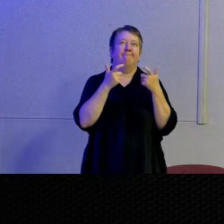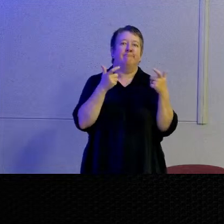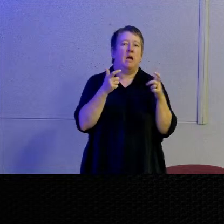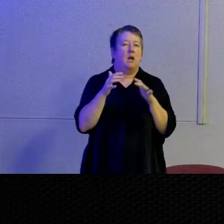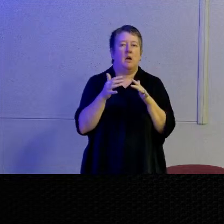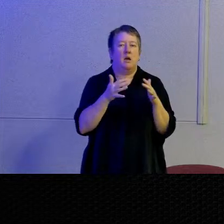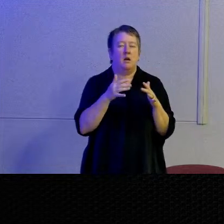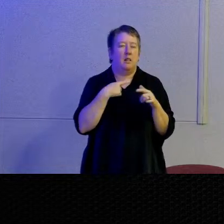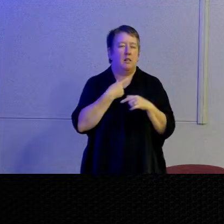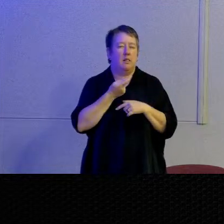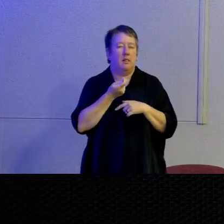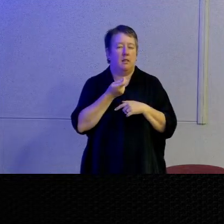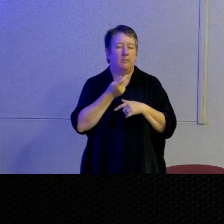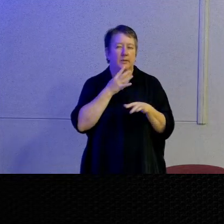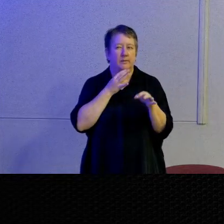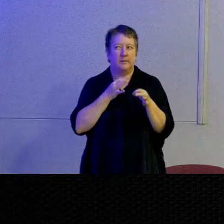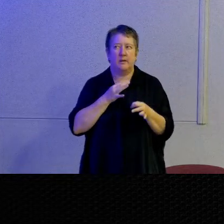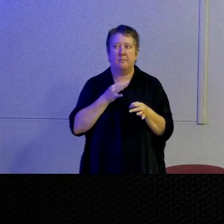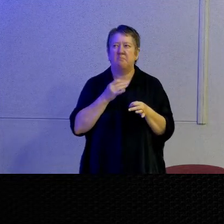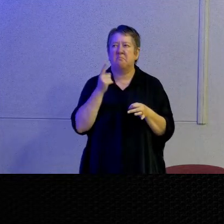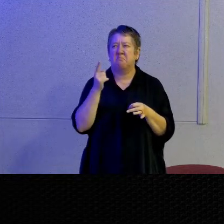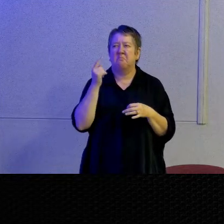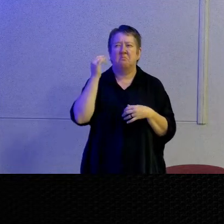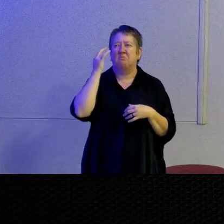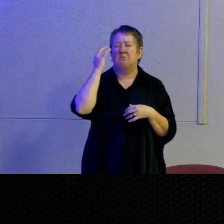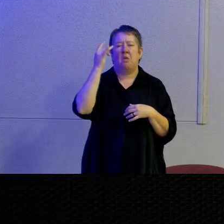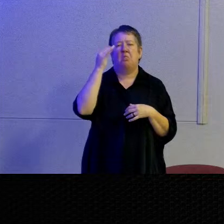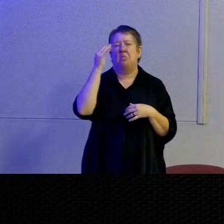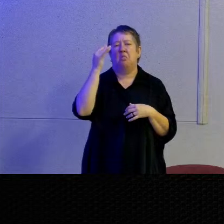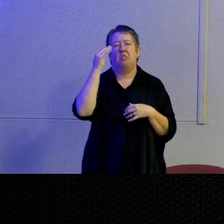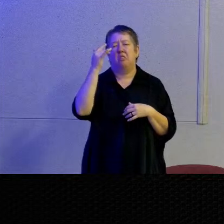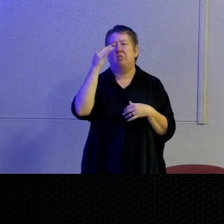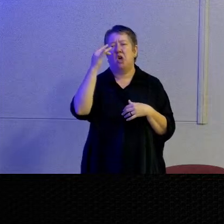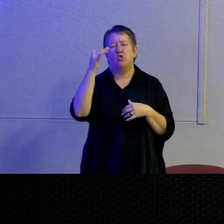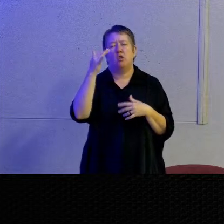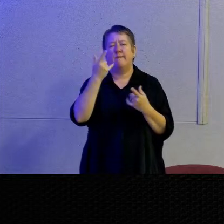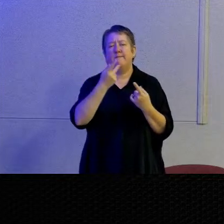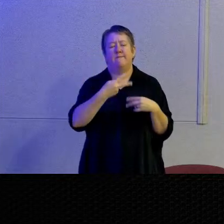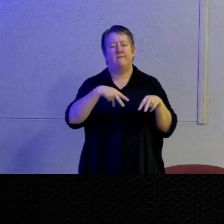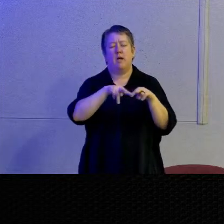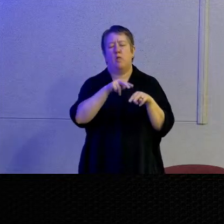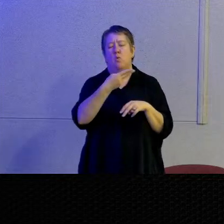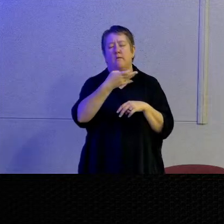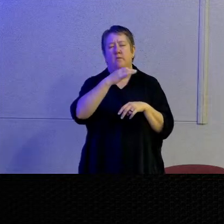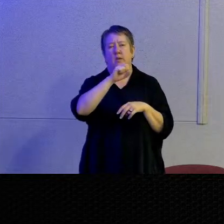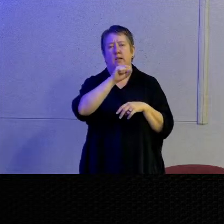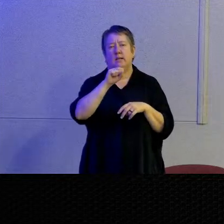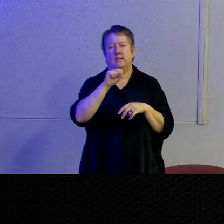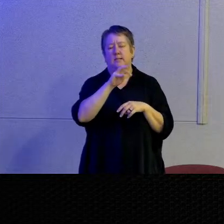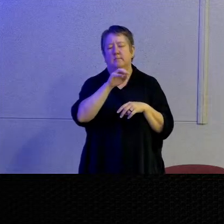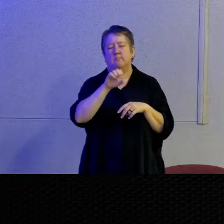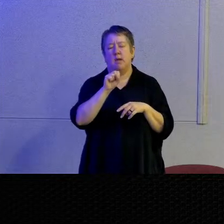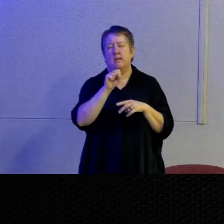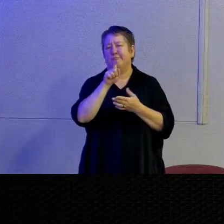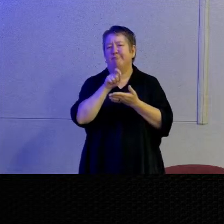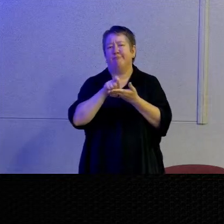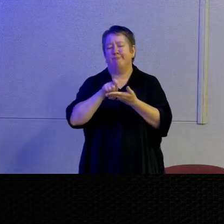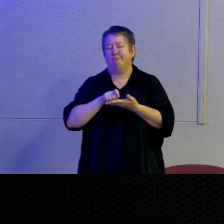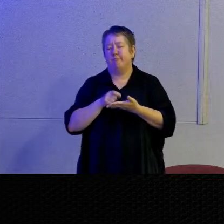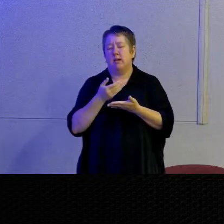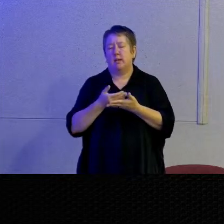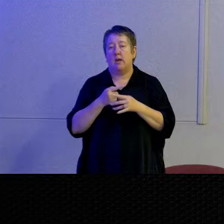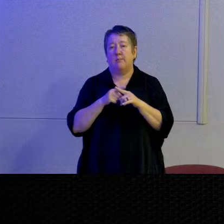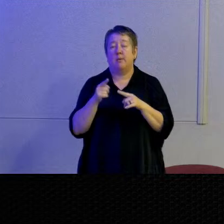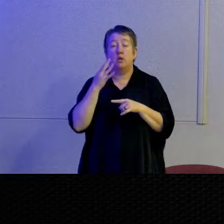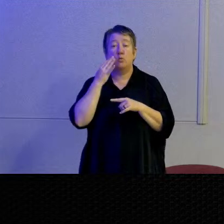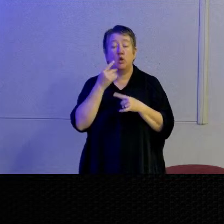So you can write down a theory with whatever value of the Higgs mass you want. Fine. But then when you do